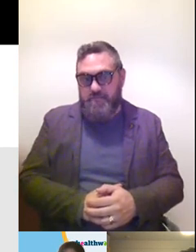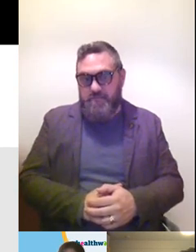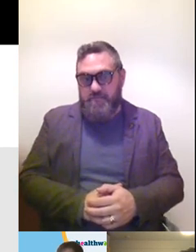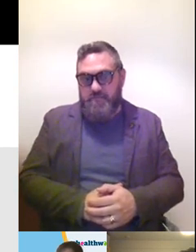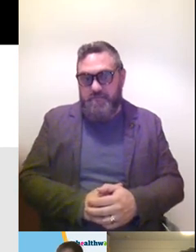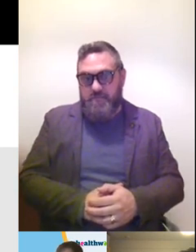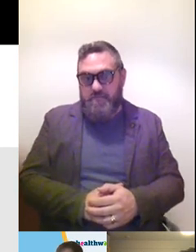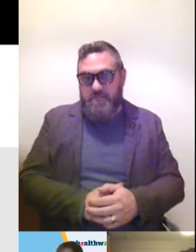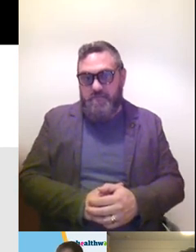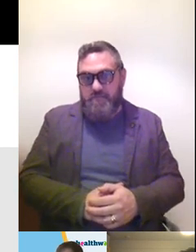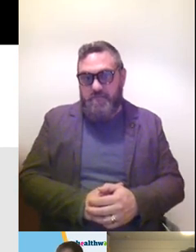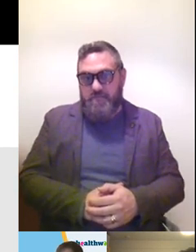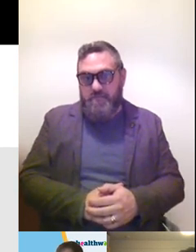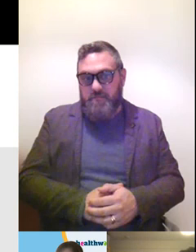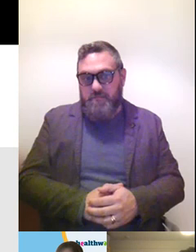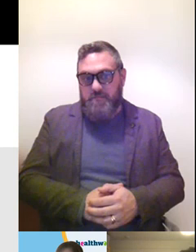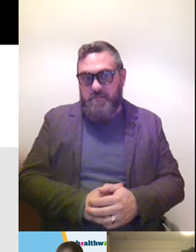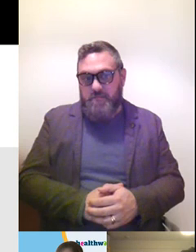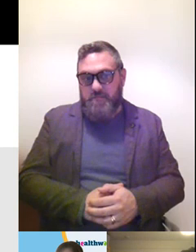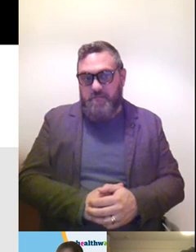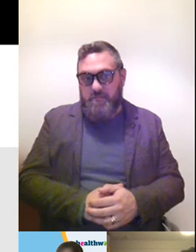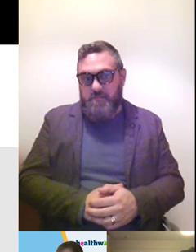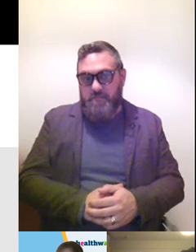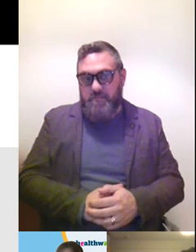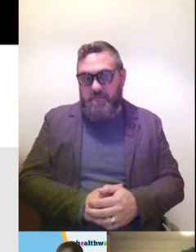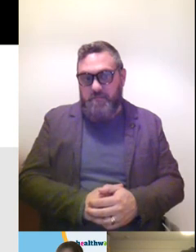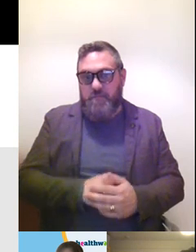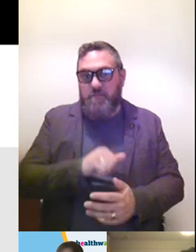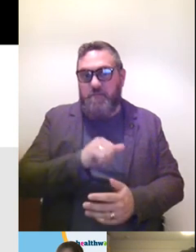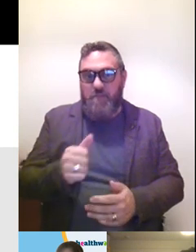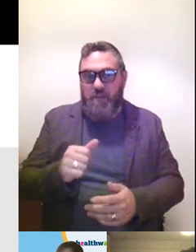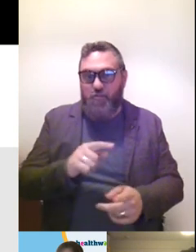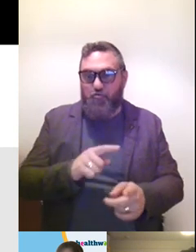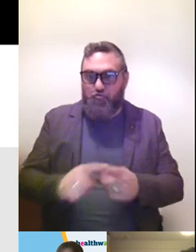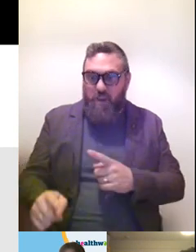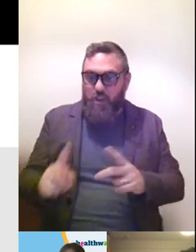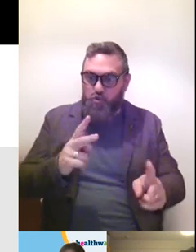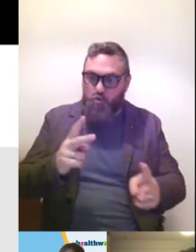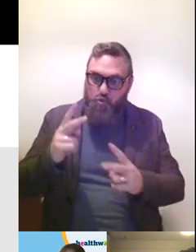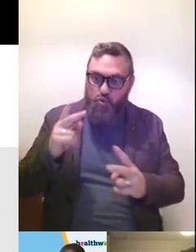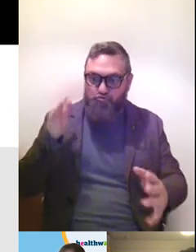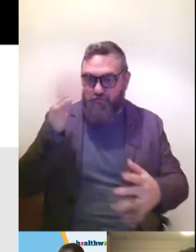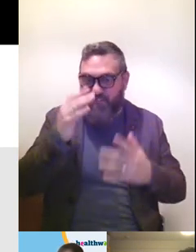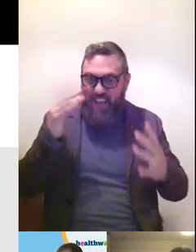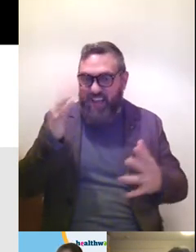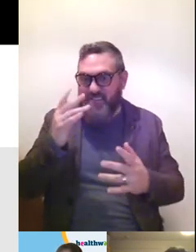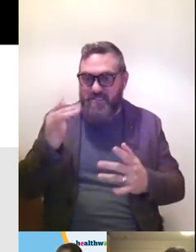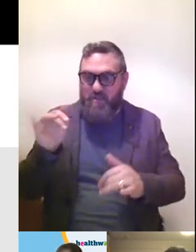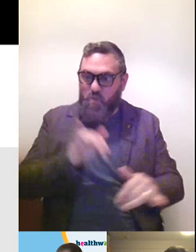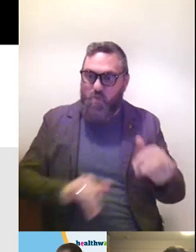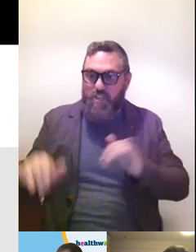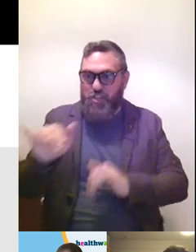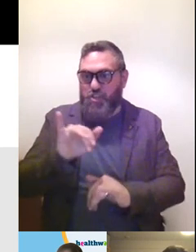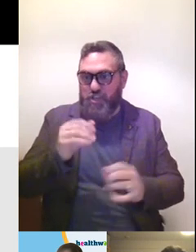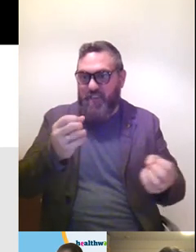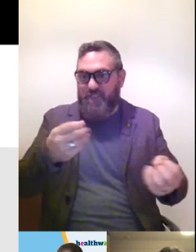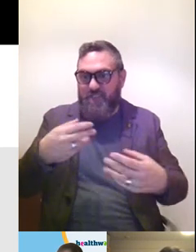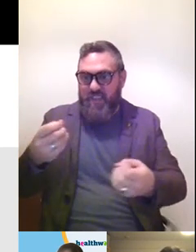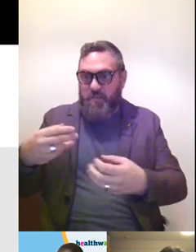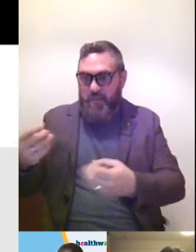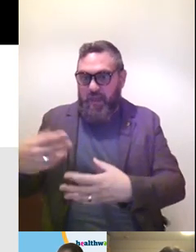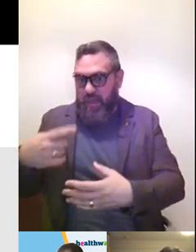for us to try to reflect and consider which of the feedback can